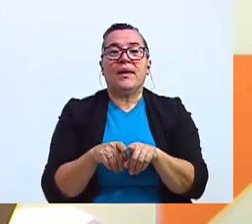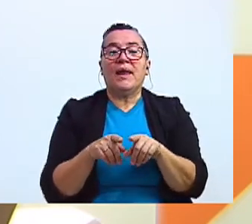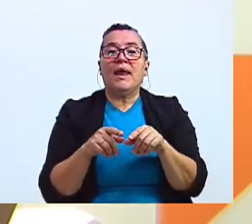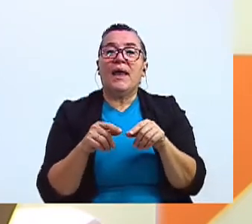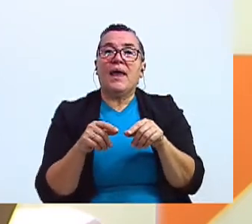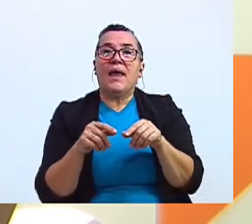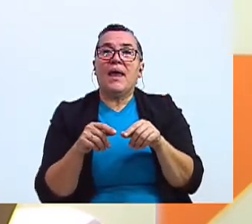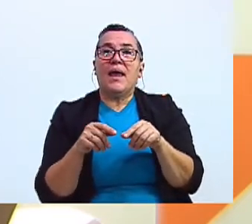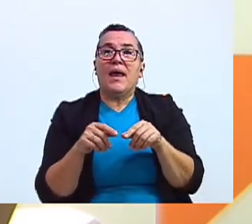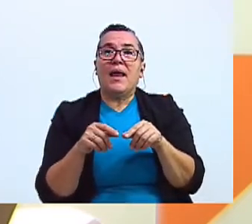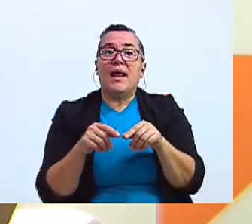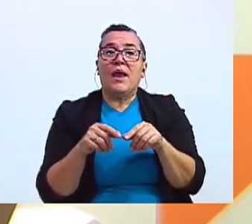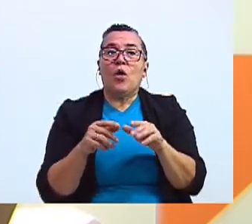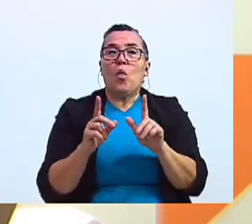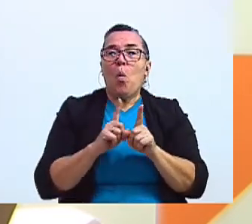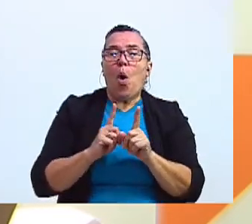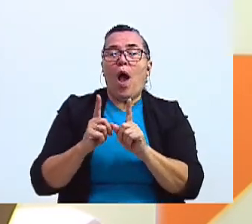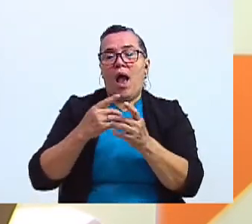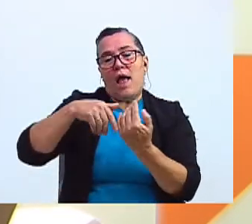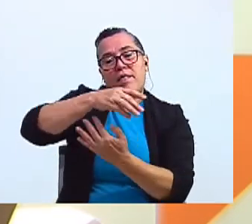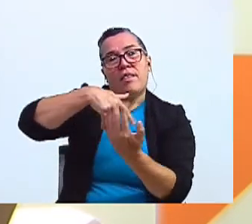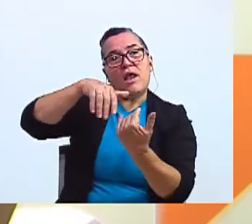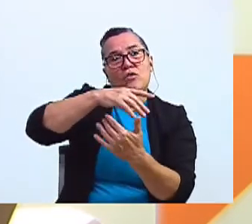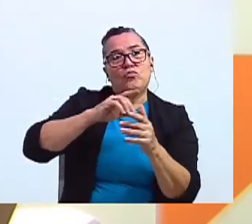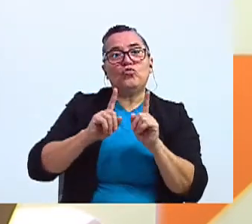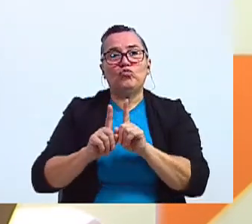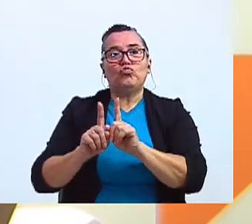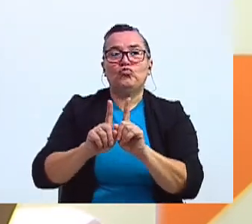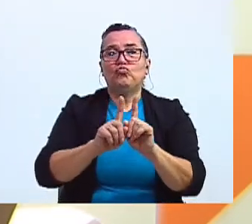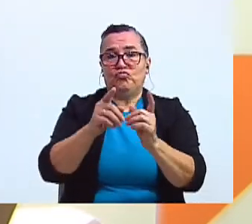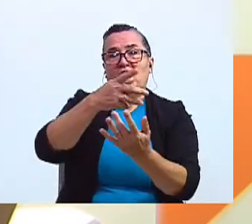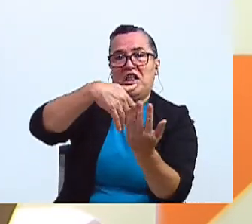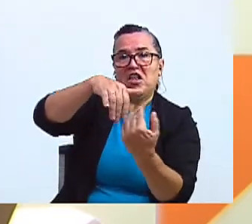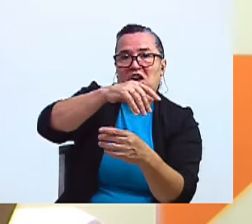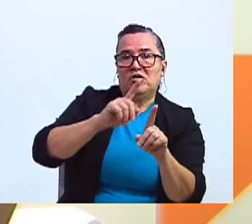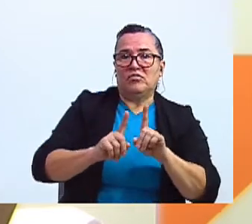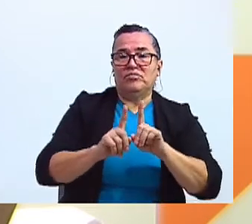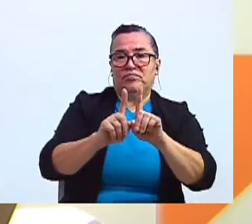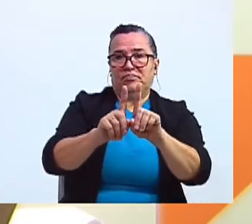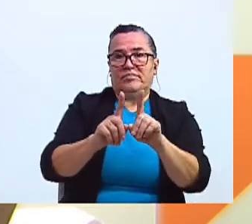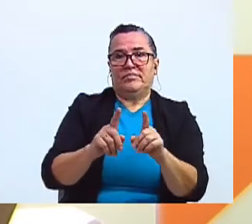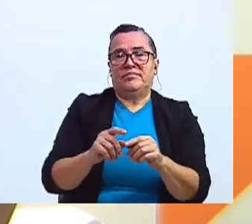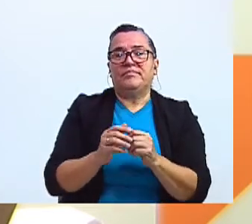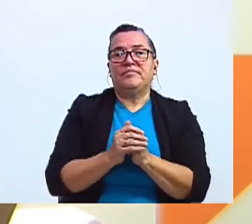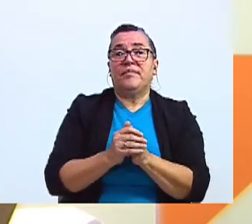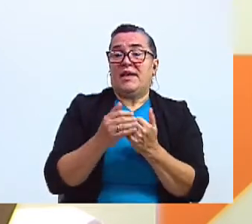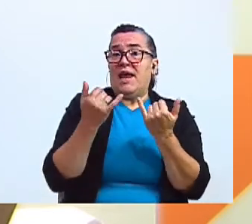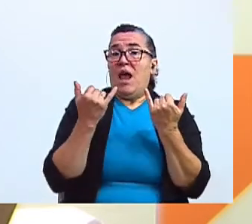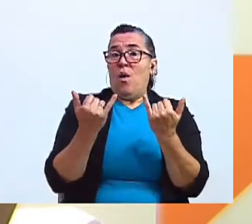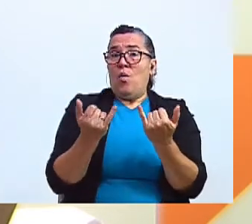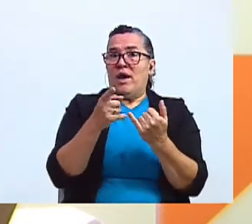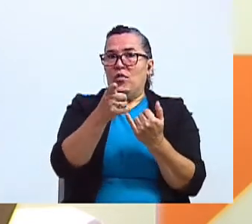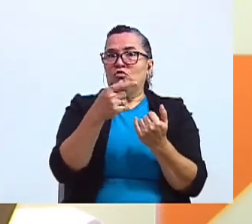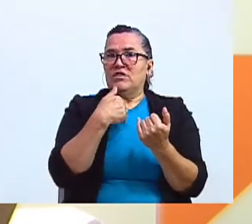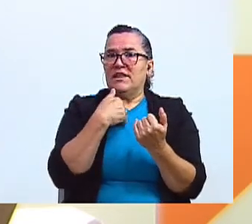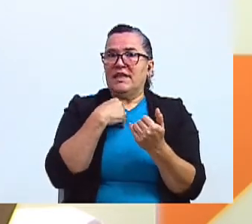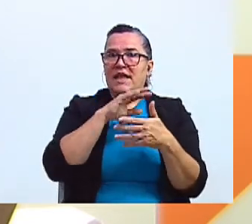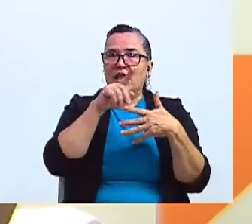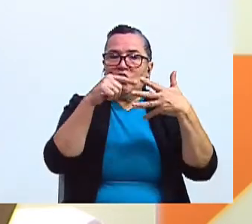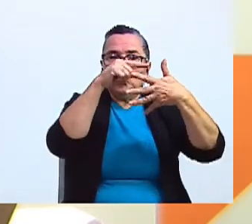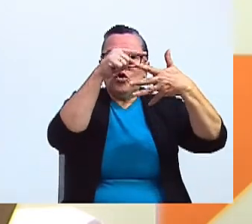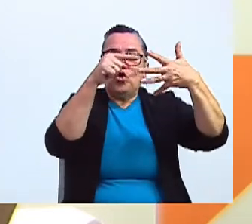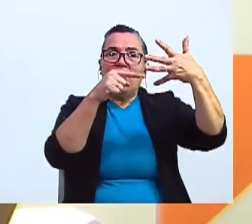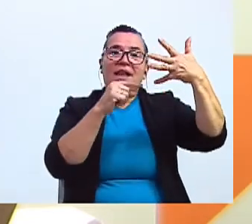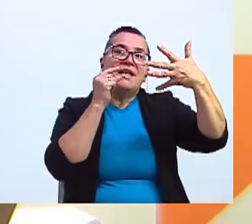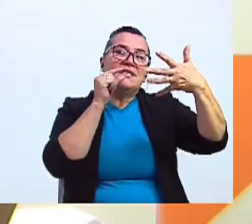handout. Handout. Okay, so now that you have all the